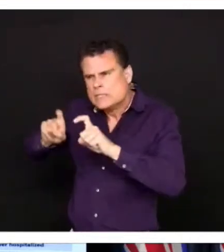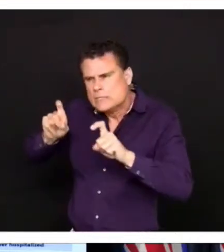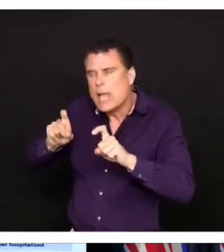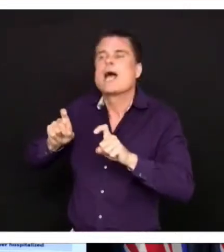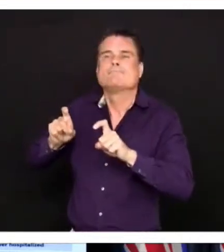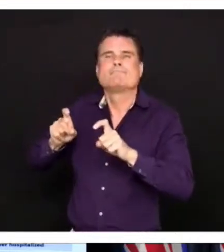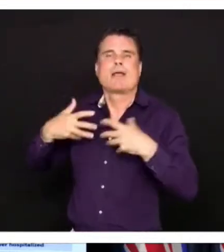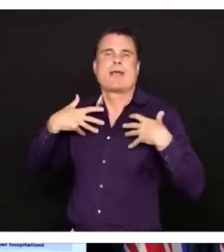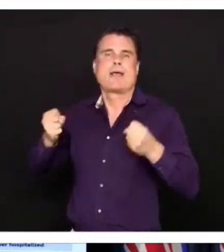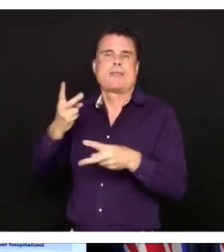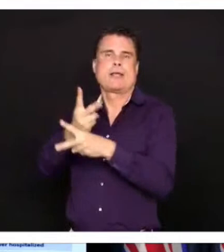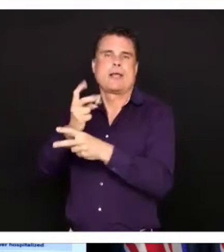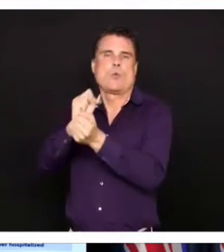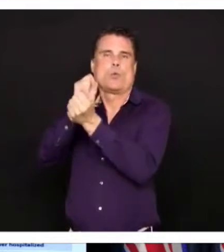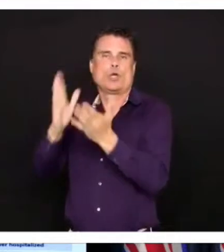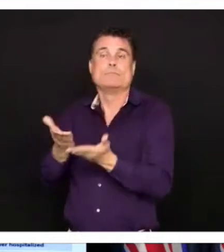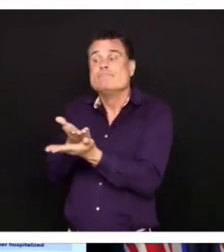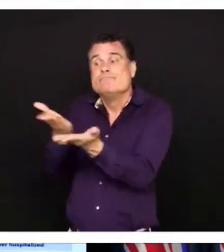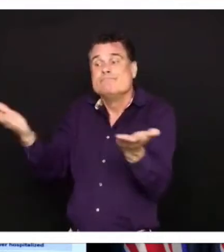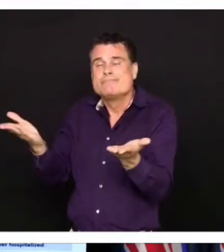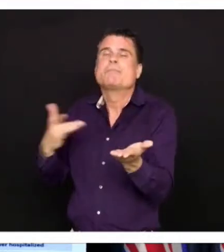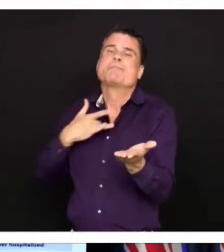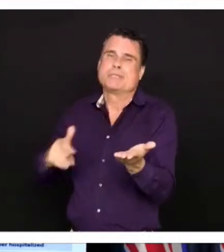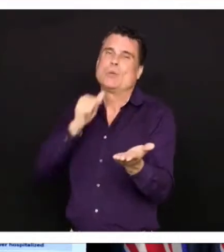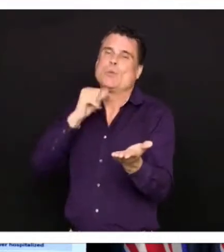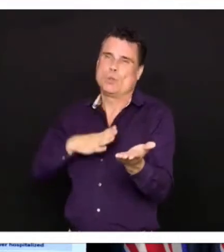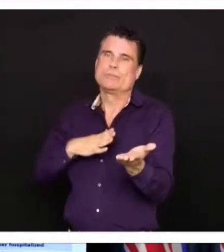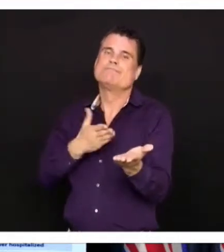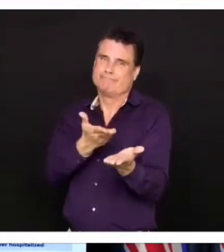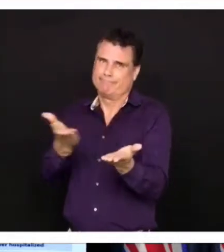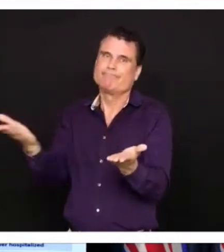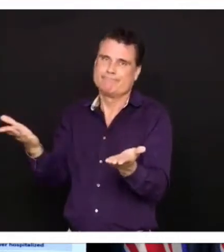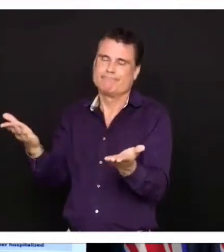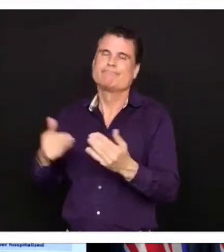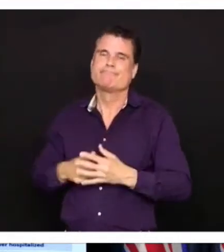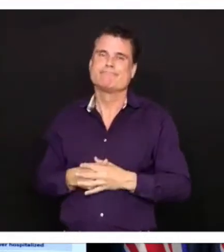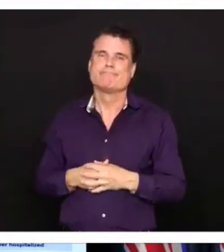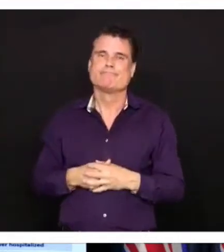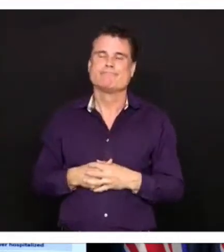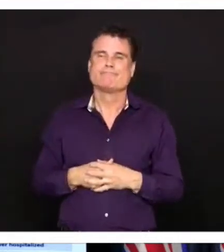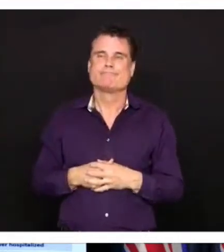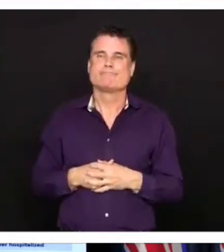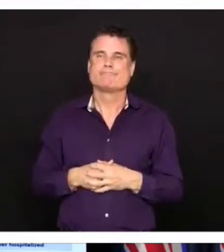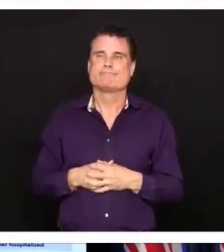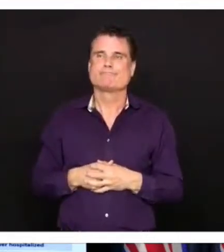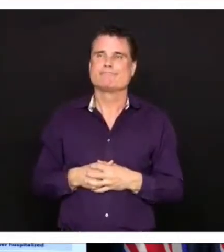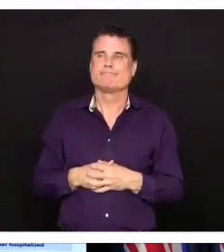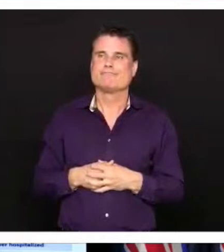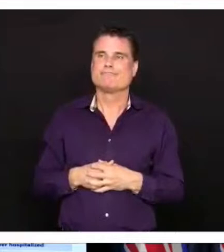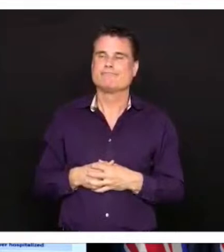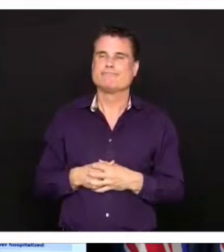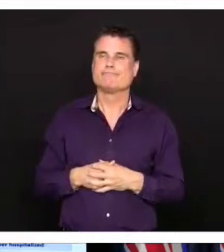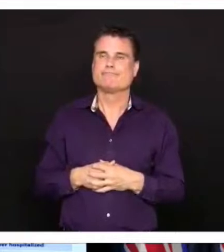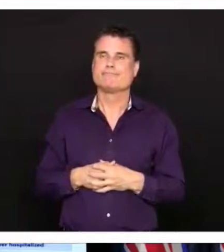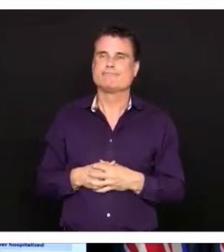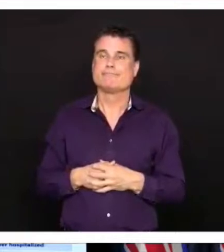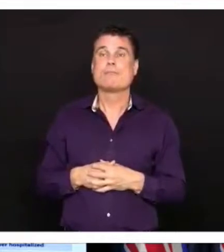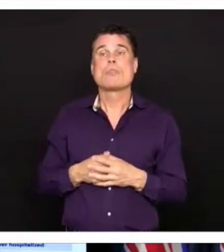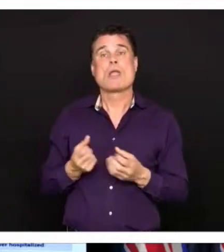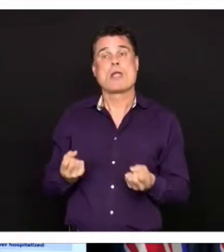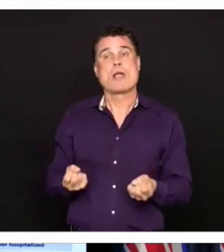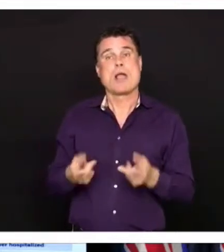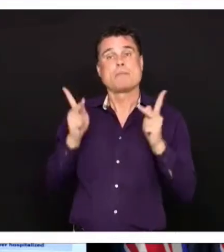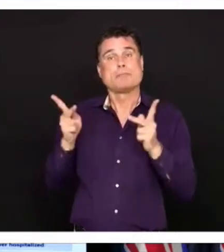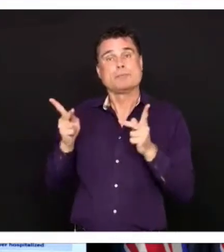pandemic in BC have been hospitalized, and we can see that the median age of those who have needed hospital care is about